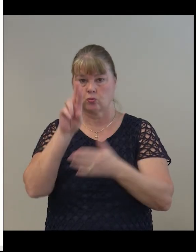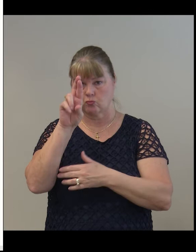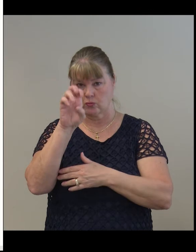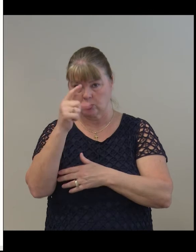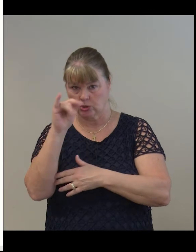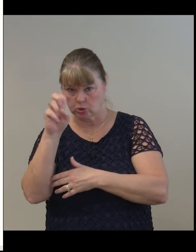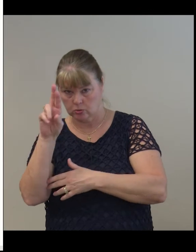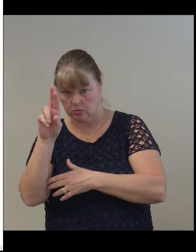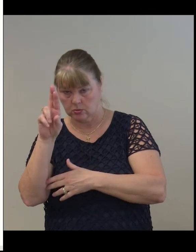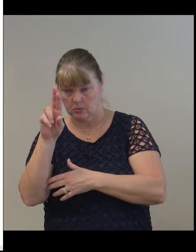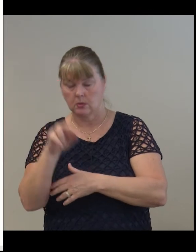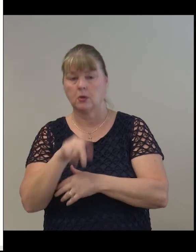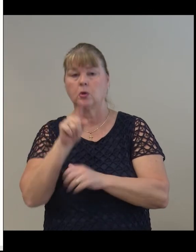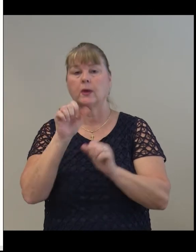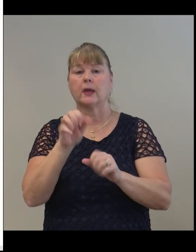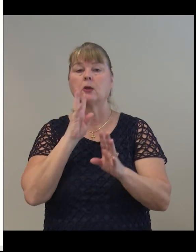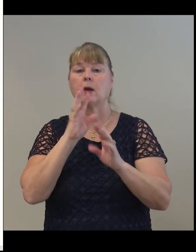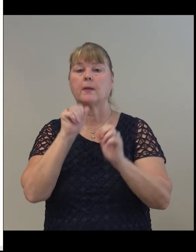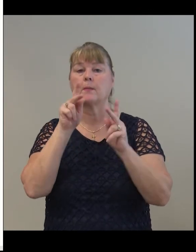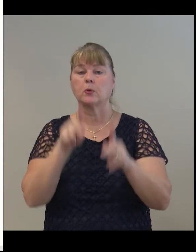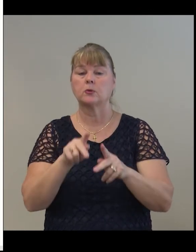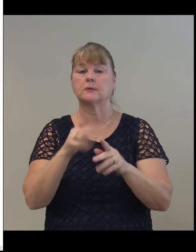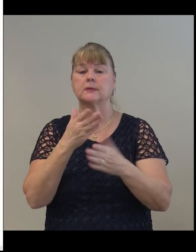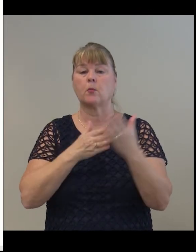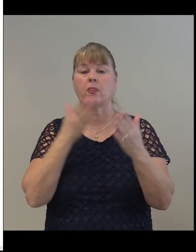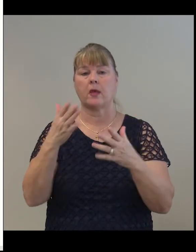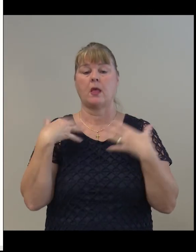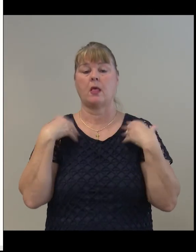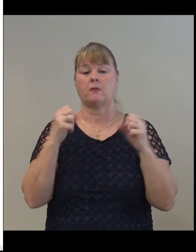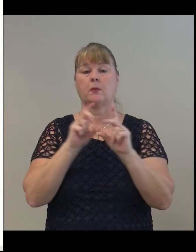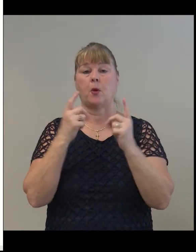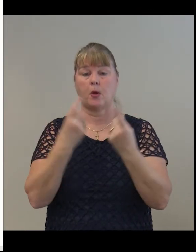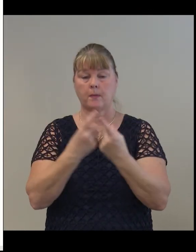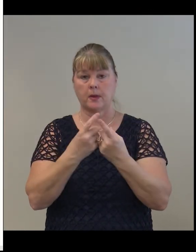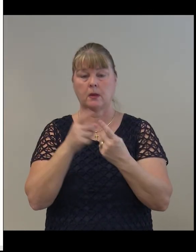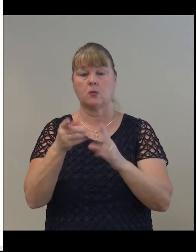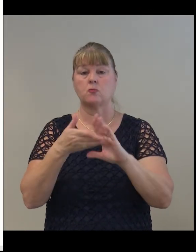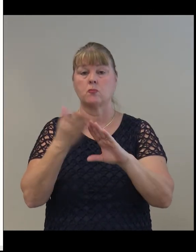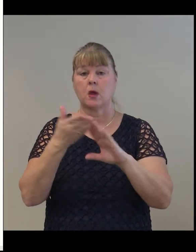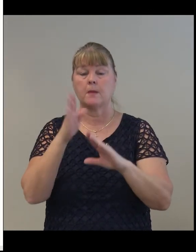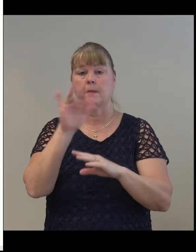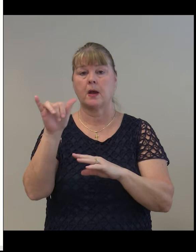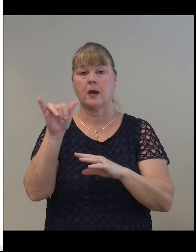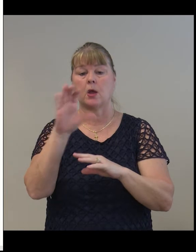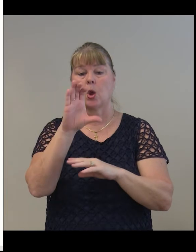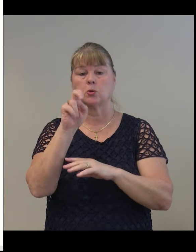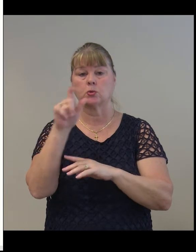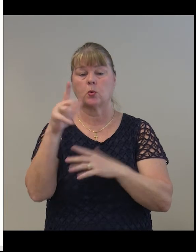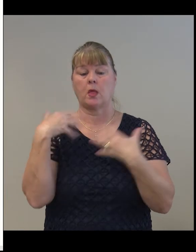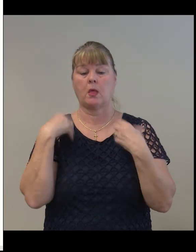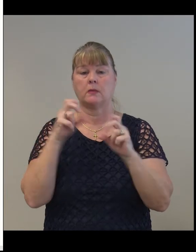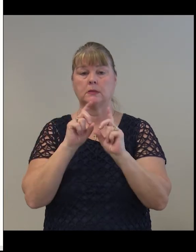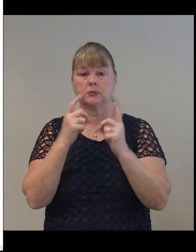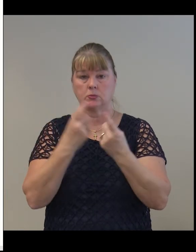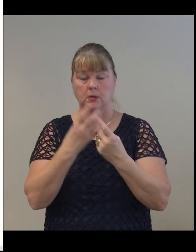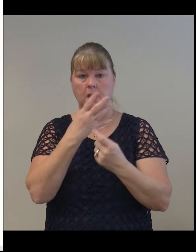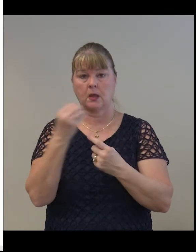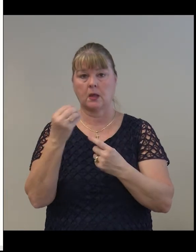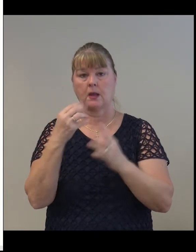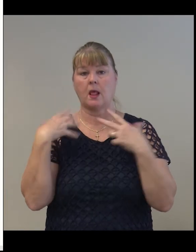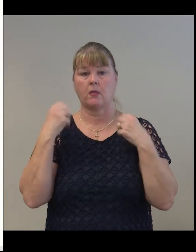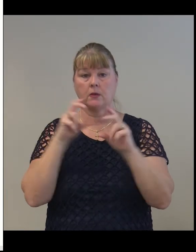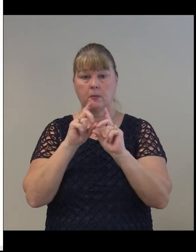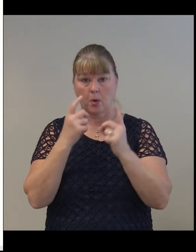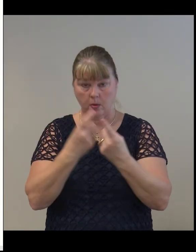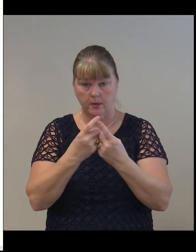1-833-CHD-REGISTER. And you can talk to somebody at the health department. This is run by the Coastal Health District and